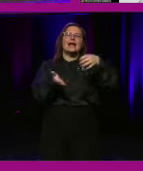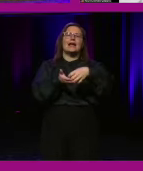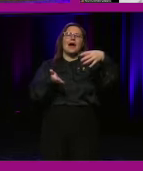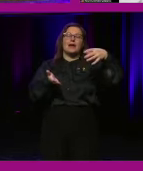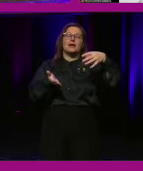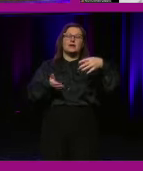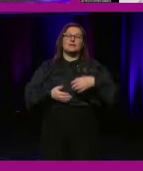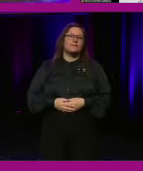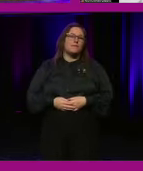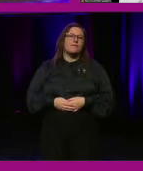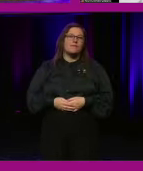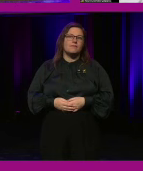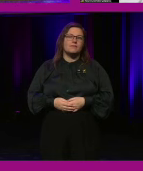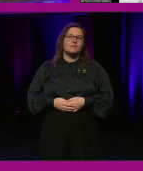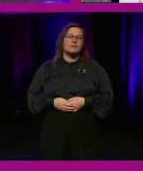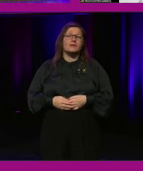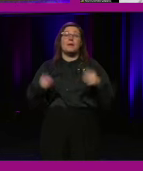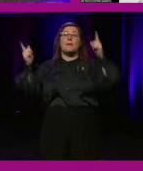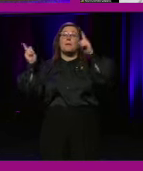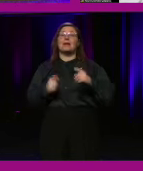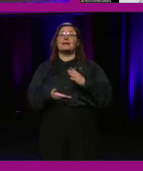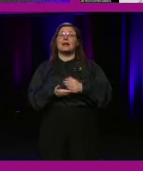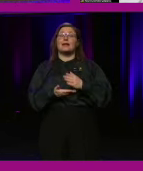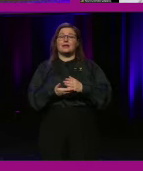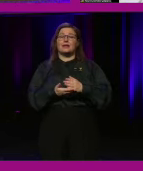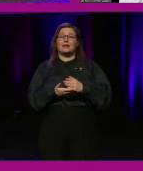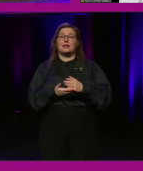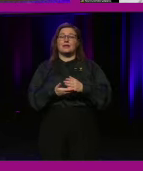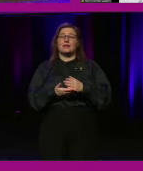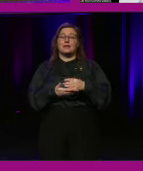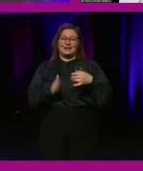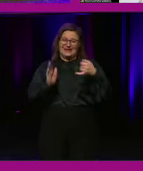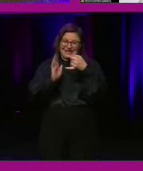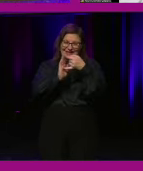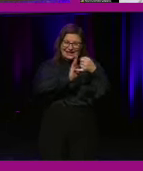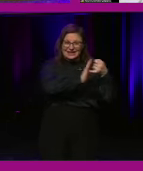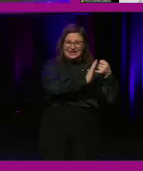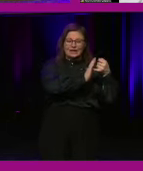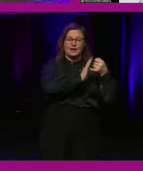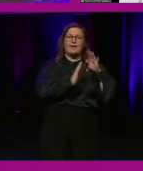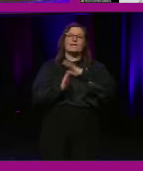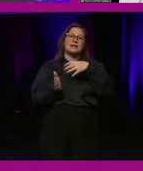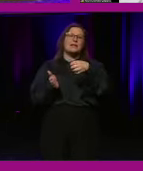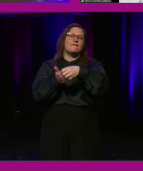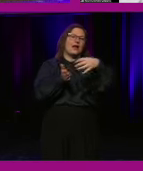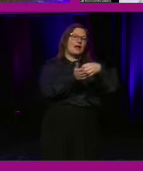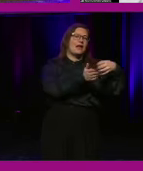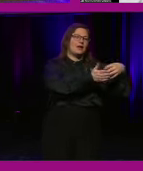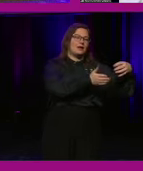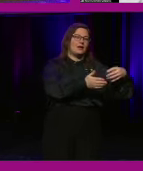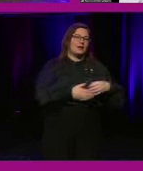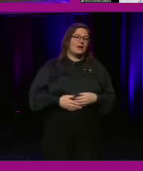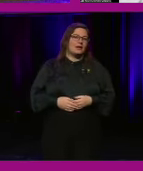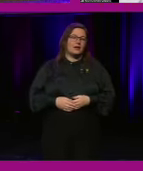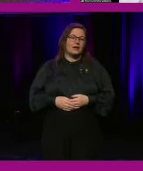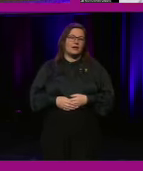actually. Human rights embody a set of values.